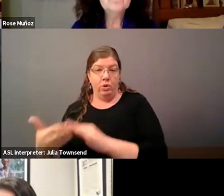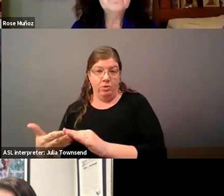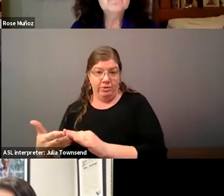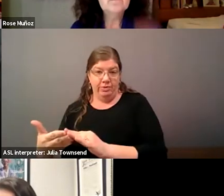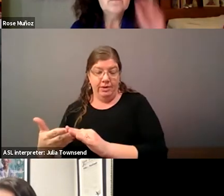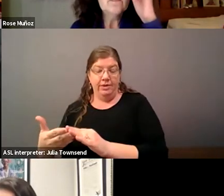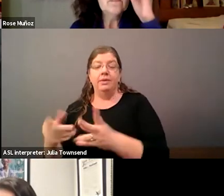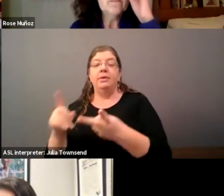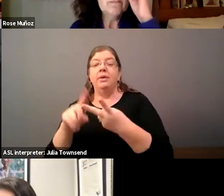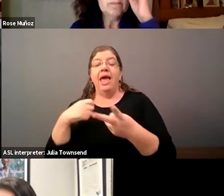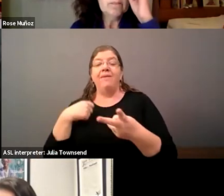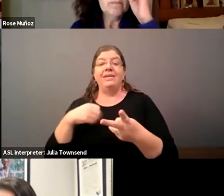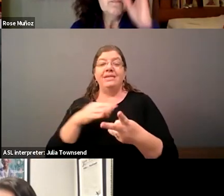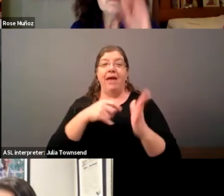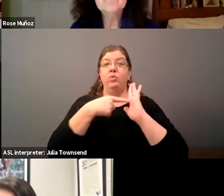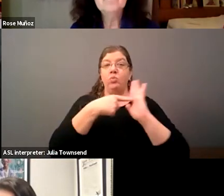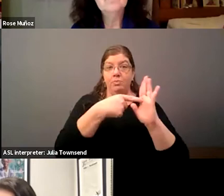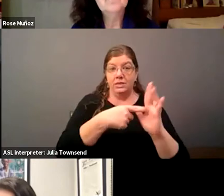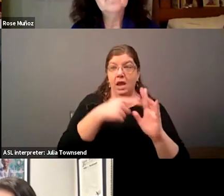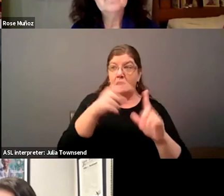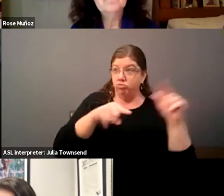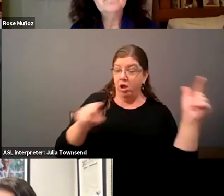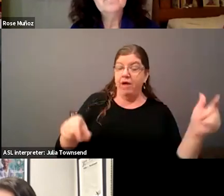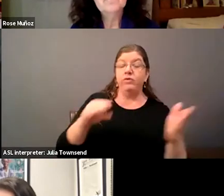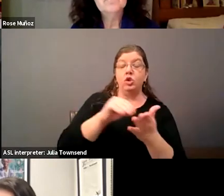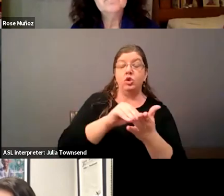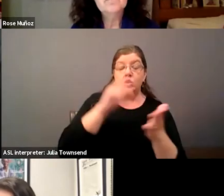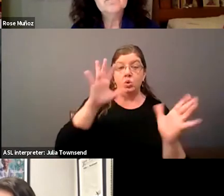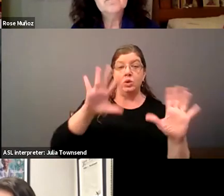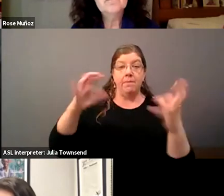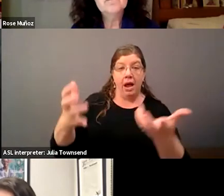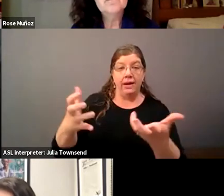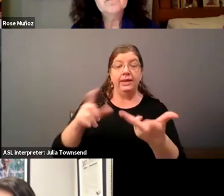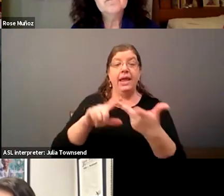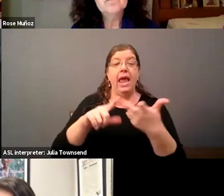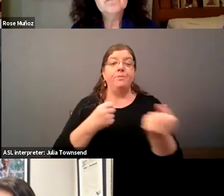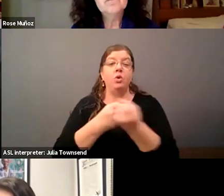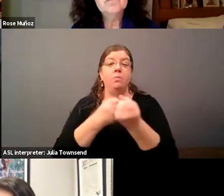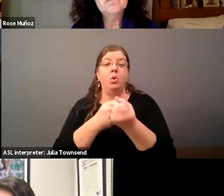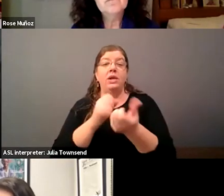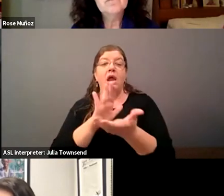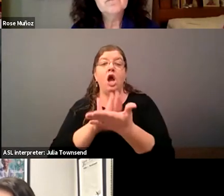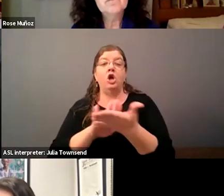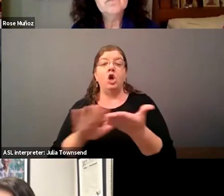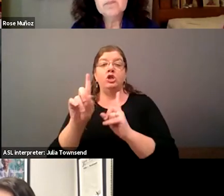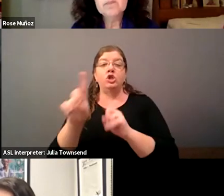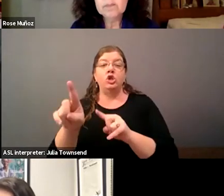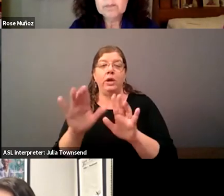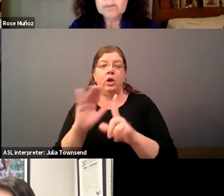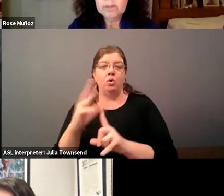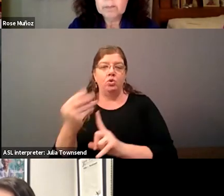is representative of the student body and promoting a college-going culture thank you